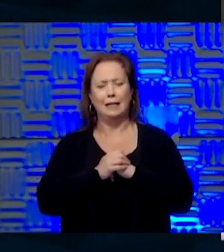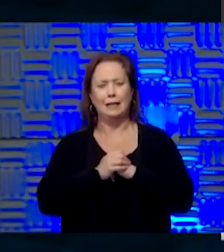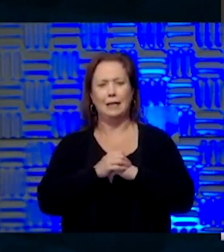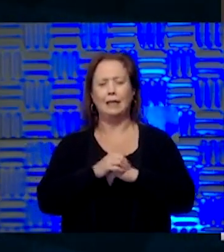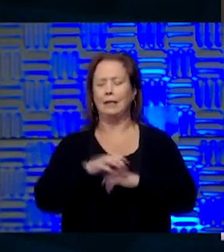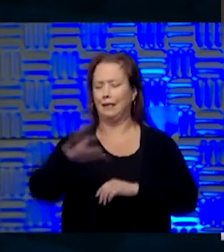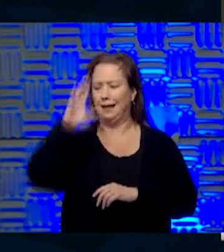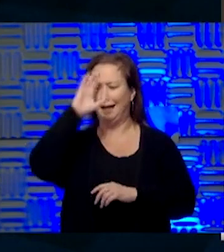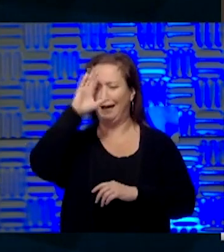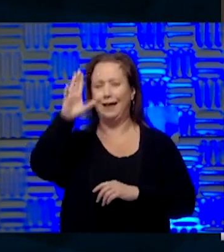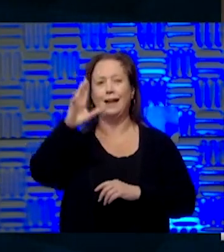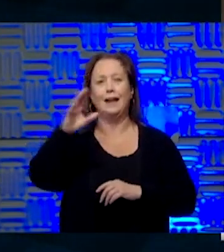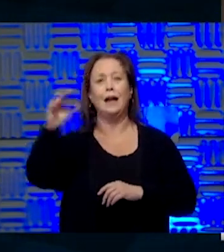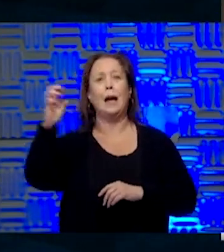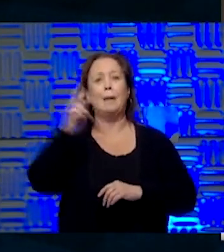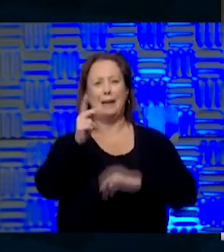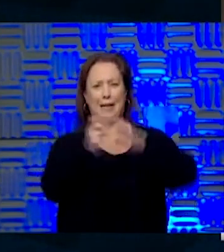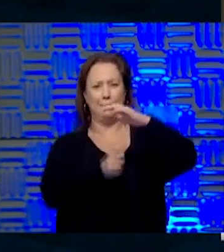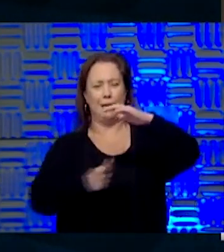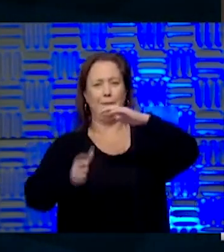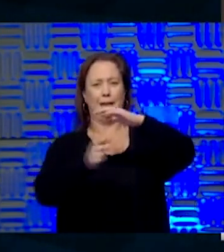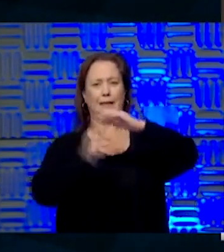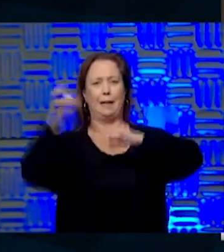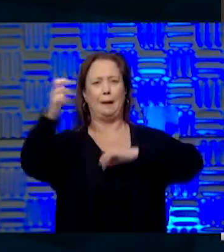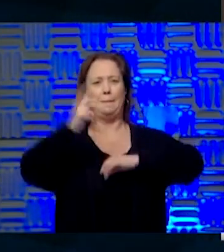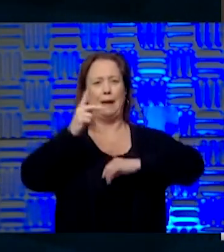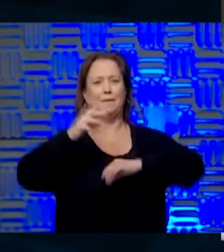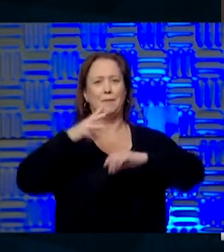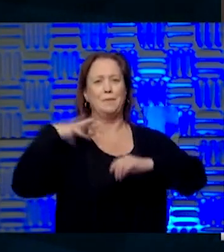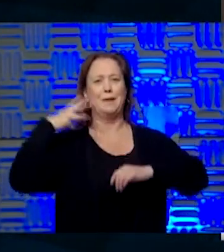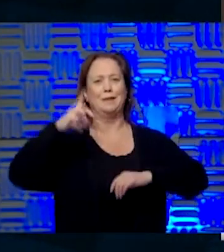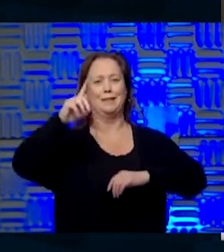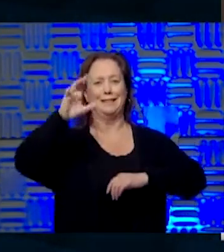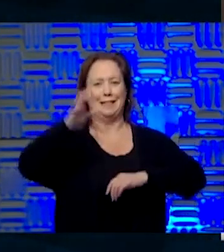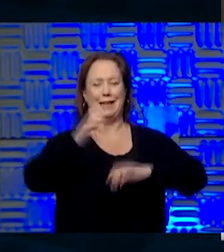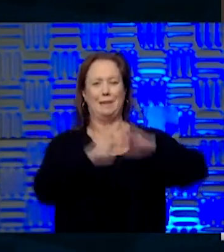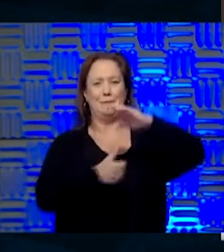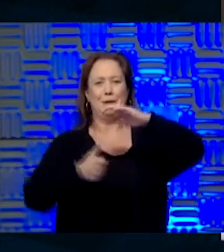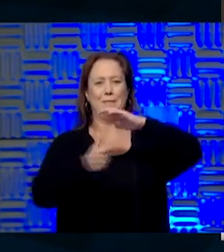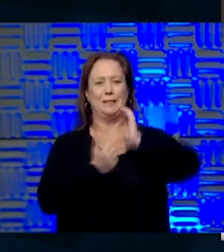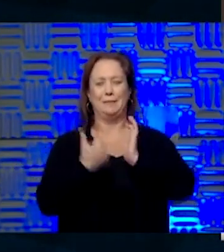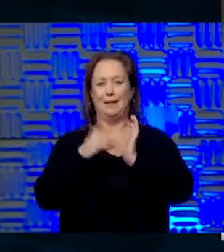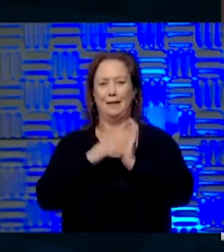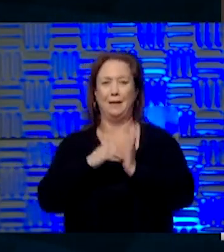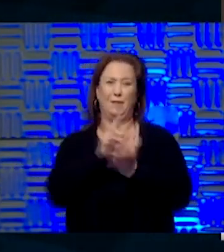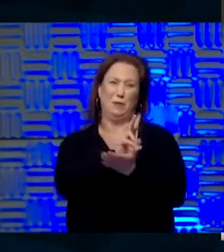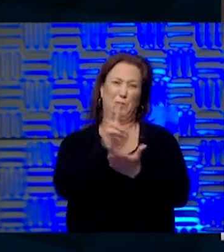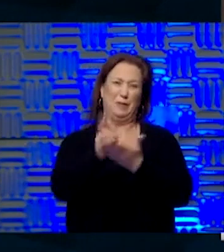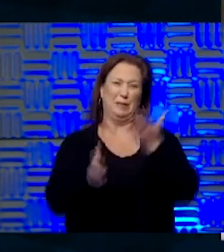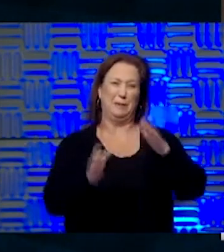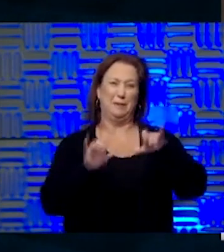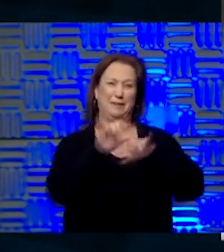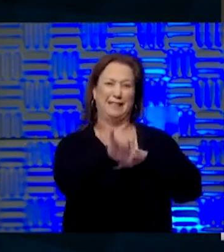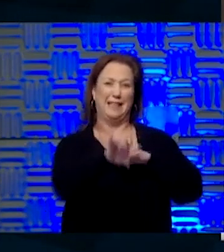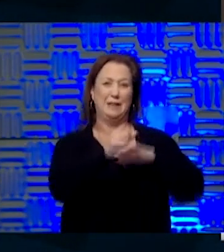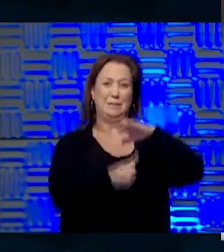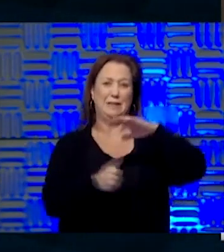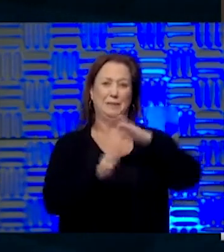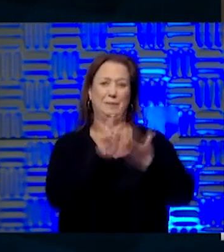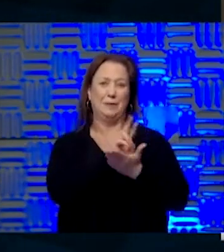Doctor, I'm back to the basement, having returned. It starts all over, apparently. 2 weeks.